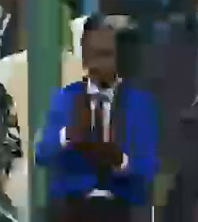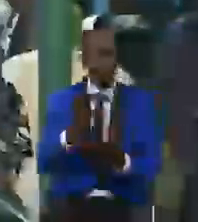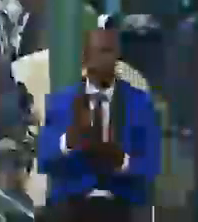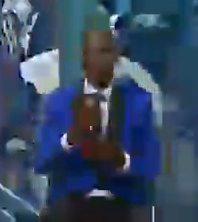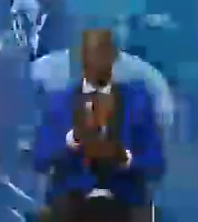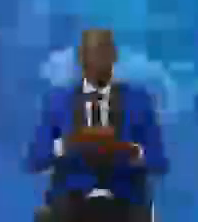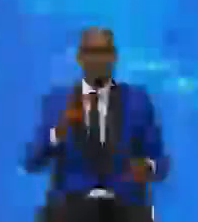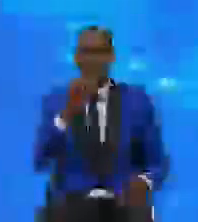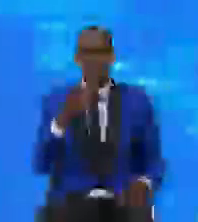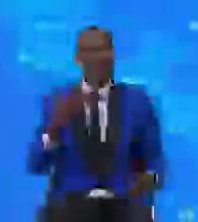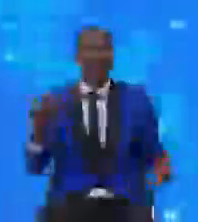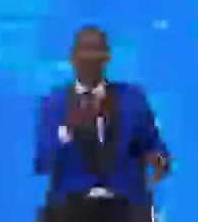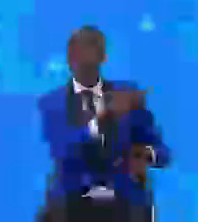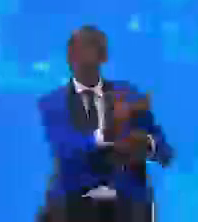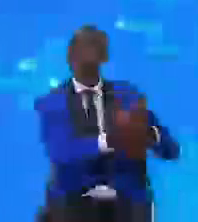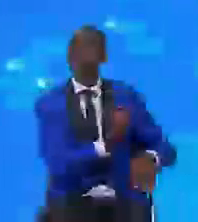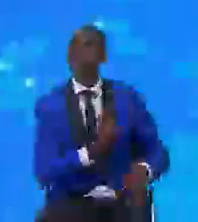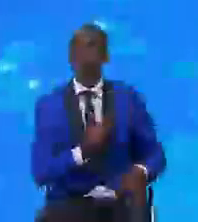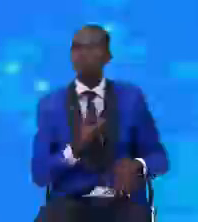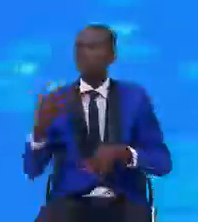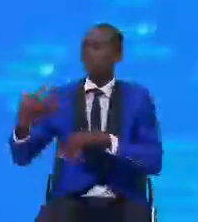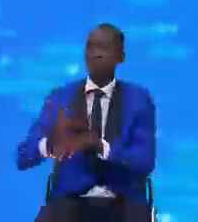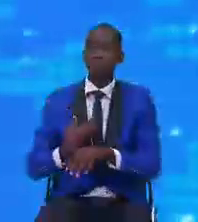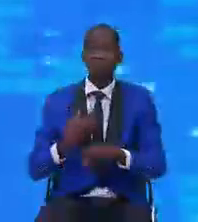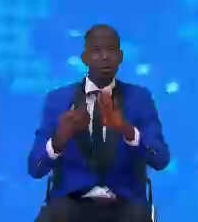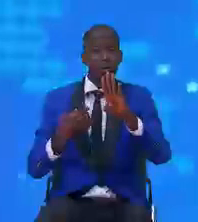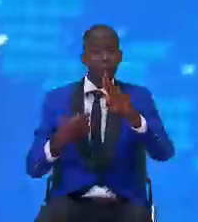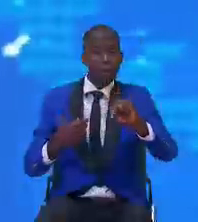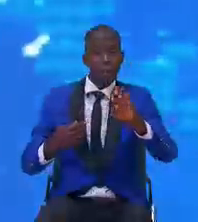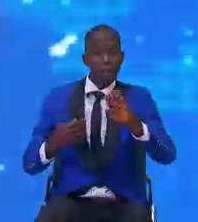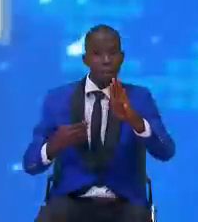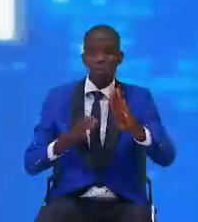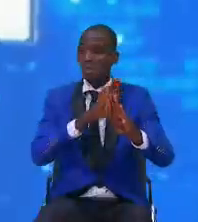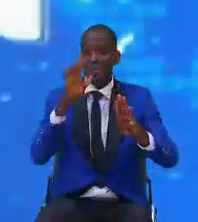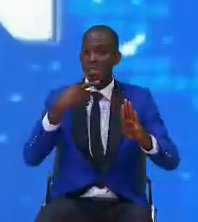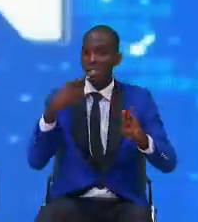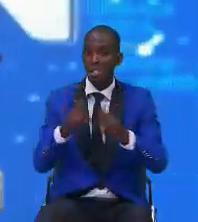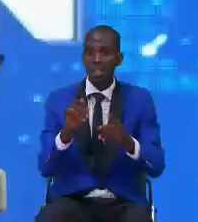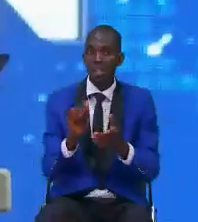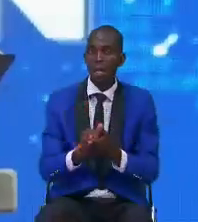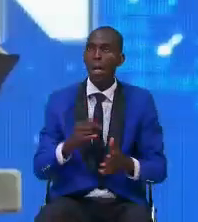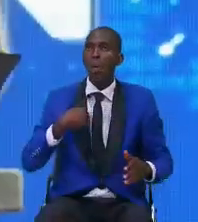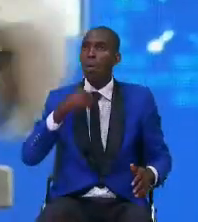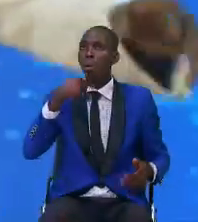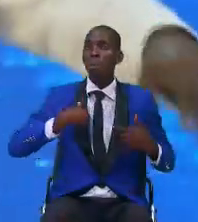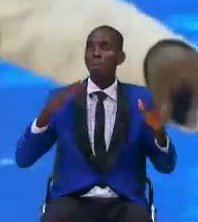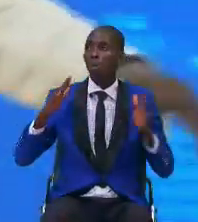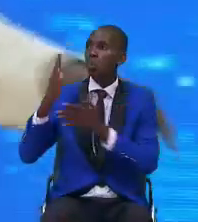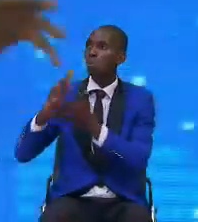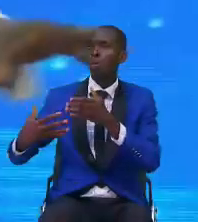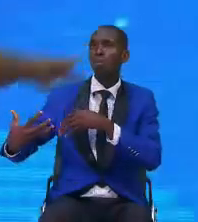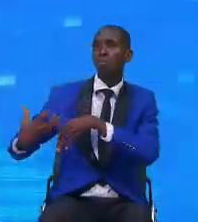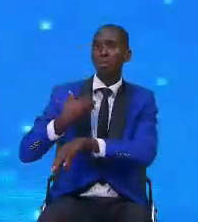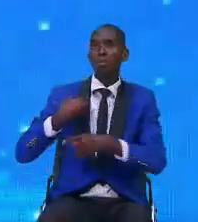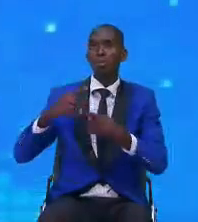you are honest. You are honest. You don't say, they made me do that. Nebuchadnezzar did not say, somebody